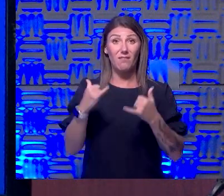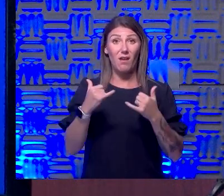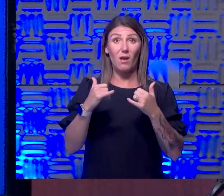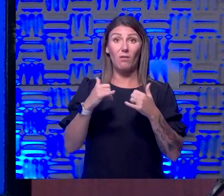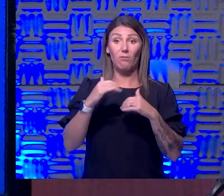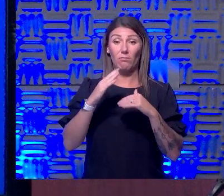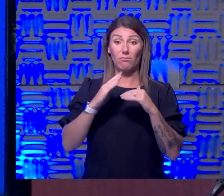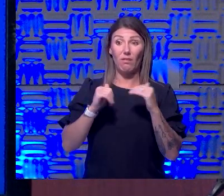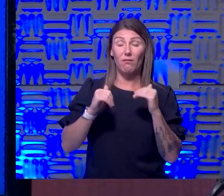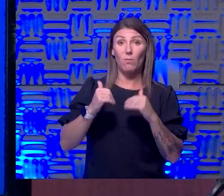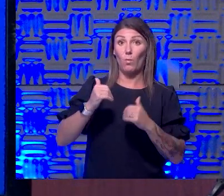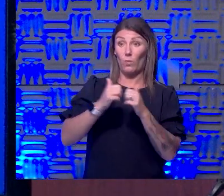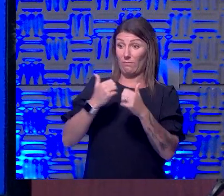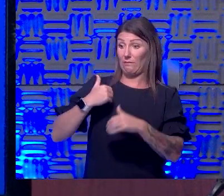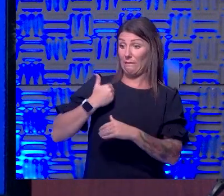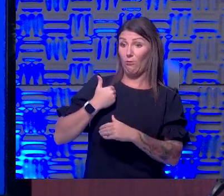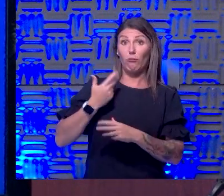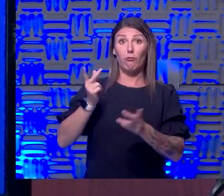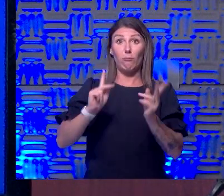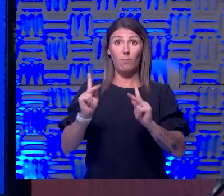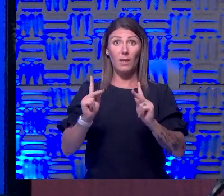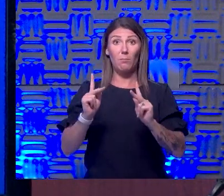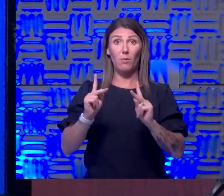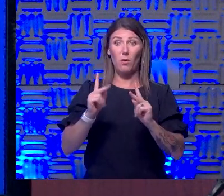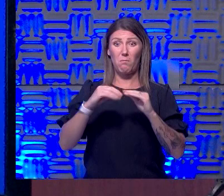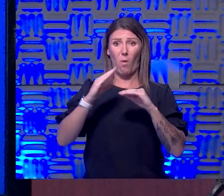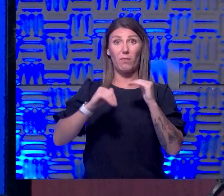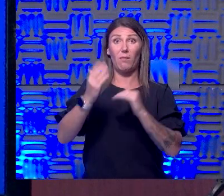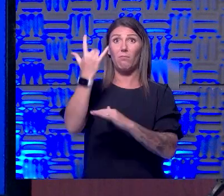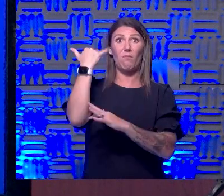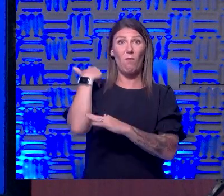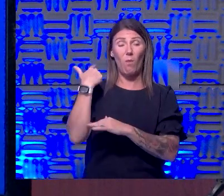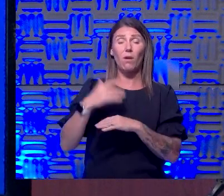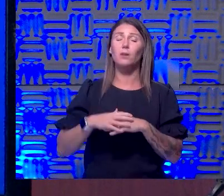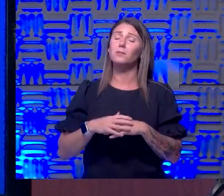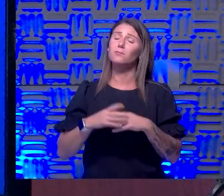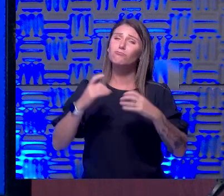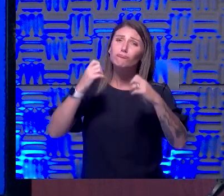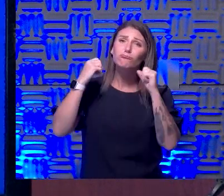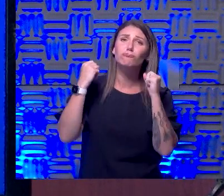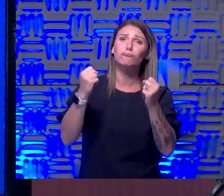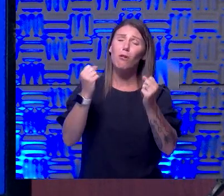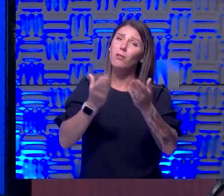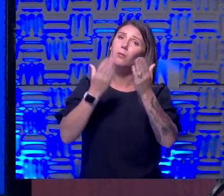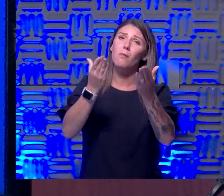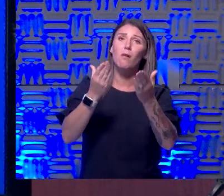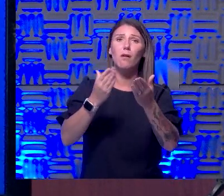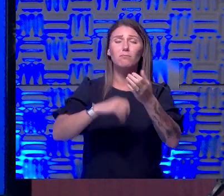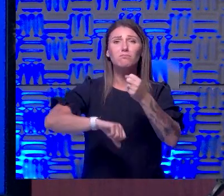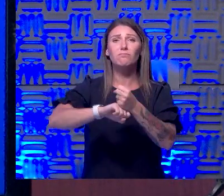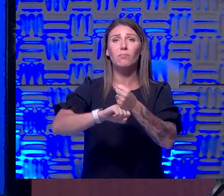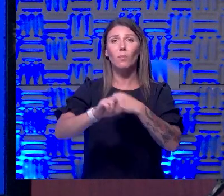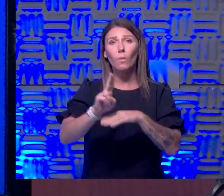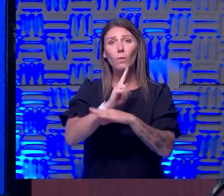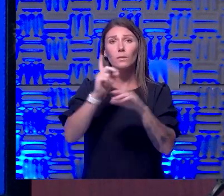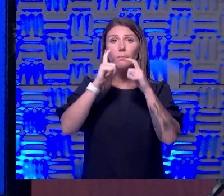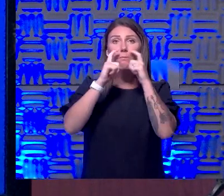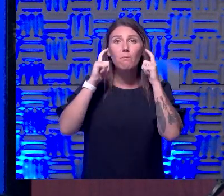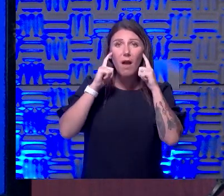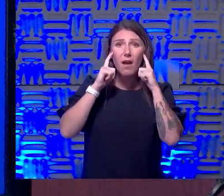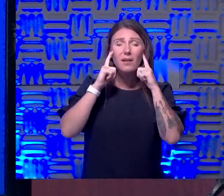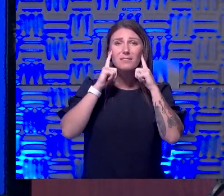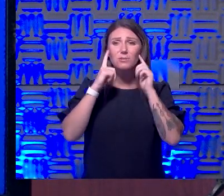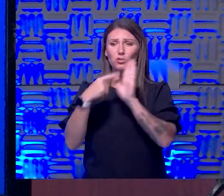populations than we've ever seen before. So strongly recommend, strongly back the wearing of masks, the promotion